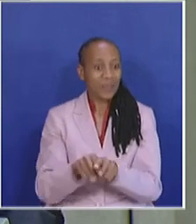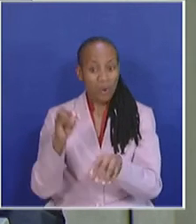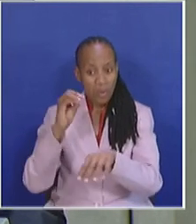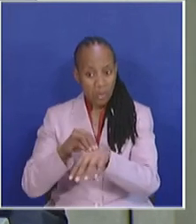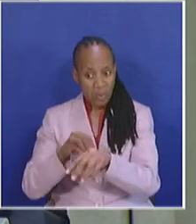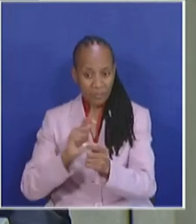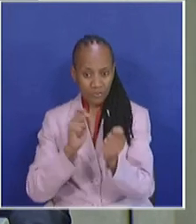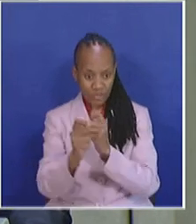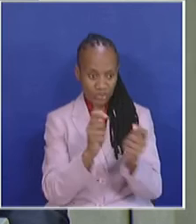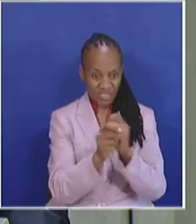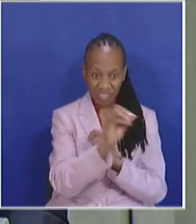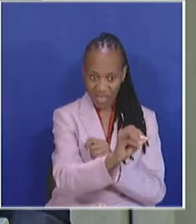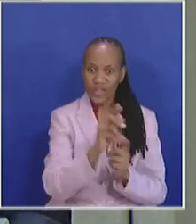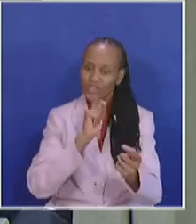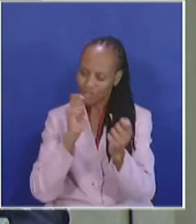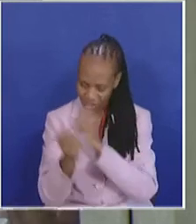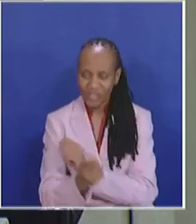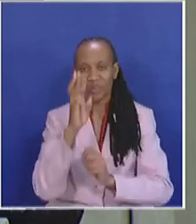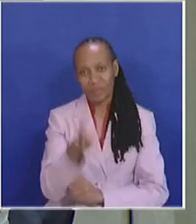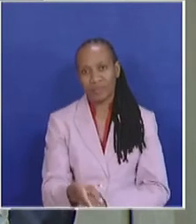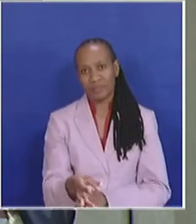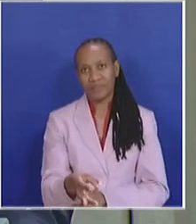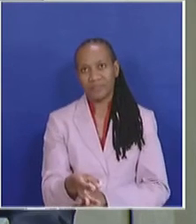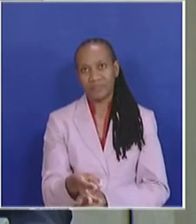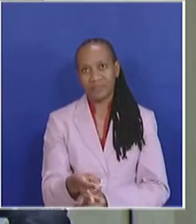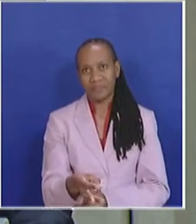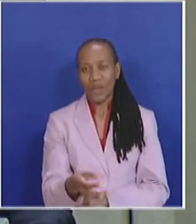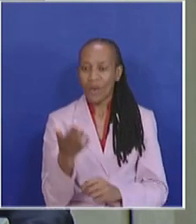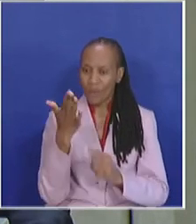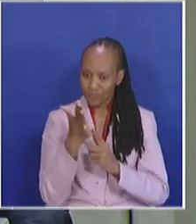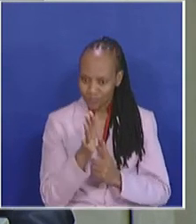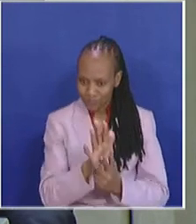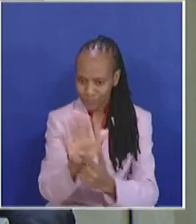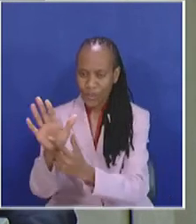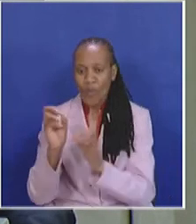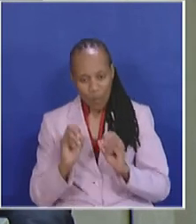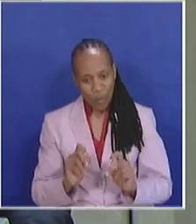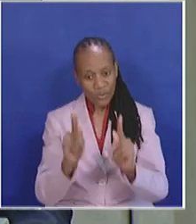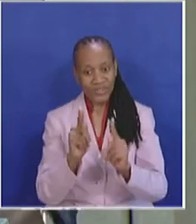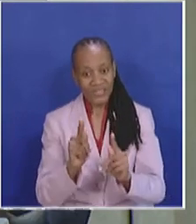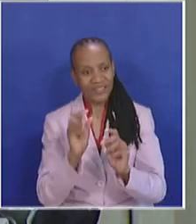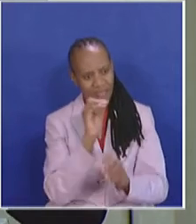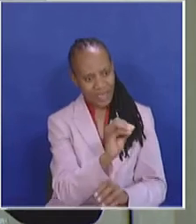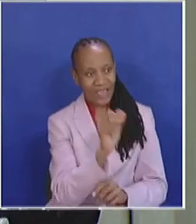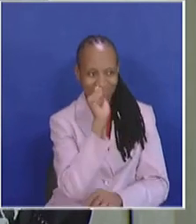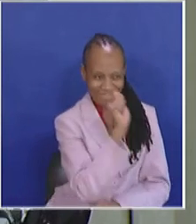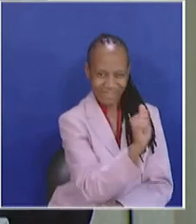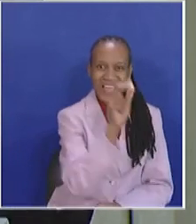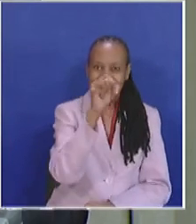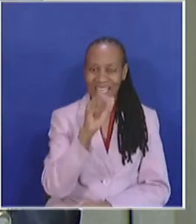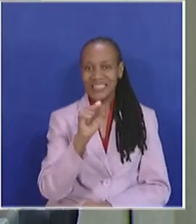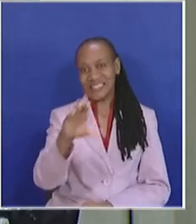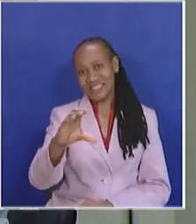transformation trajectory of our country. It presents an opportunity for us, the ANC,